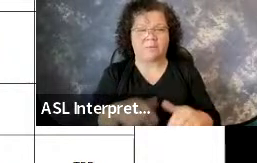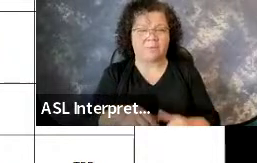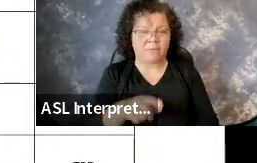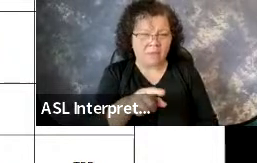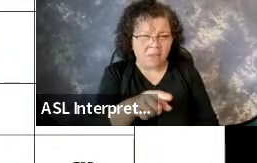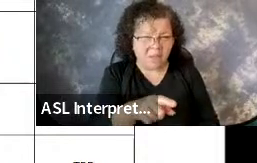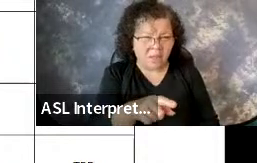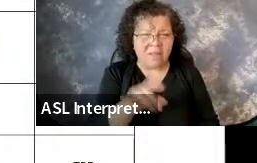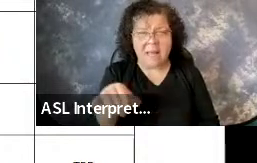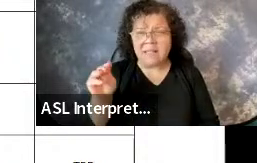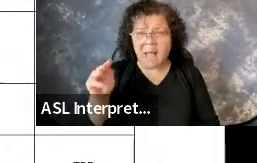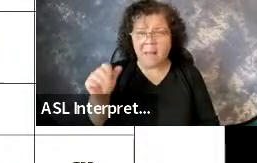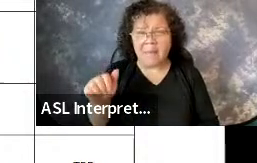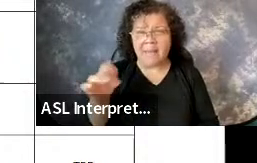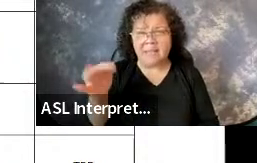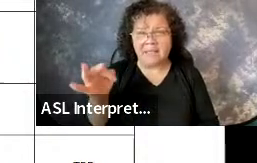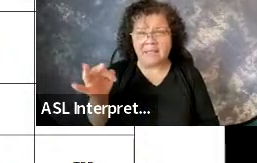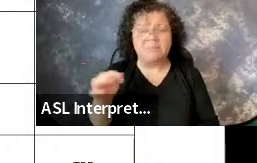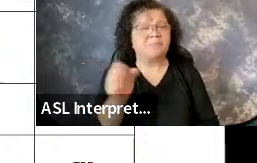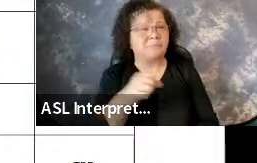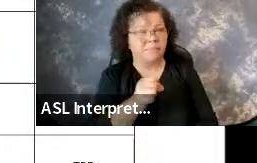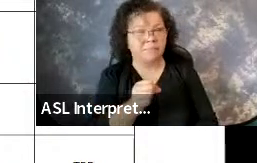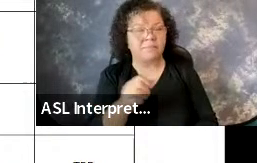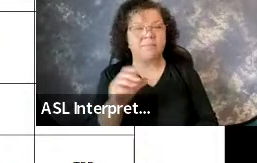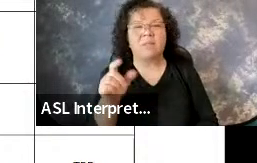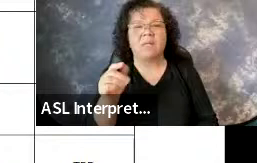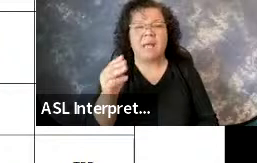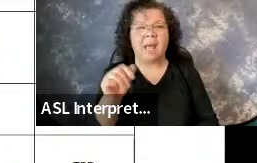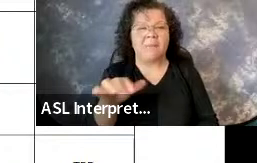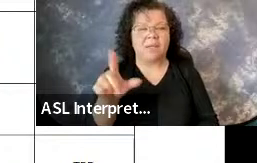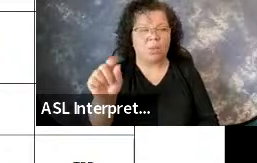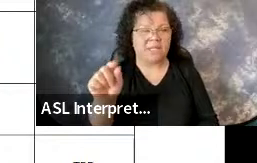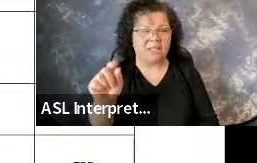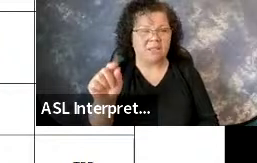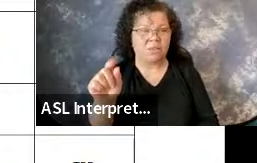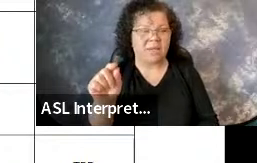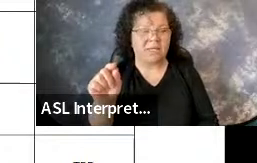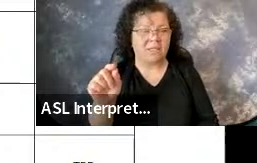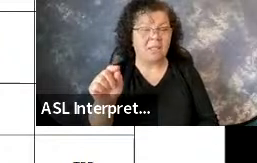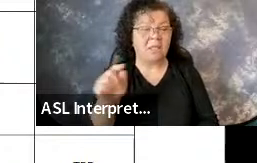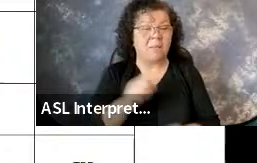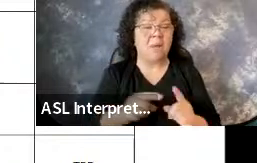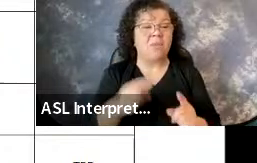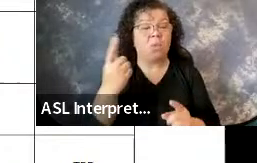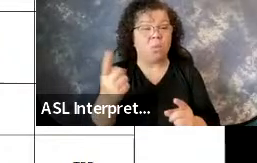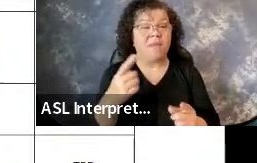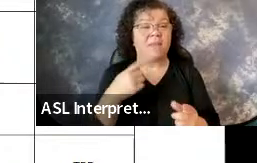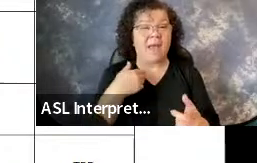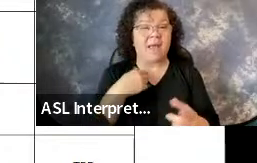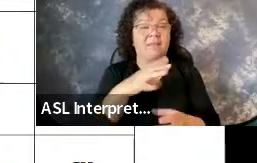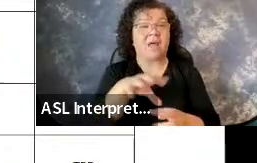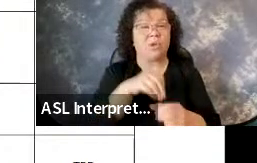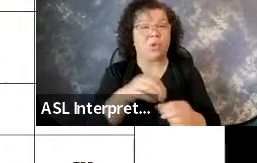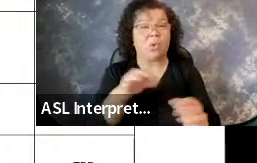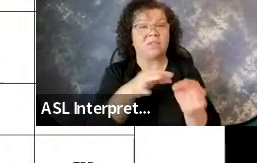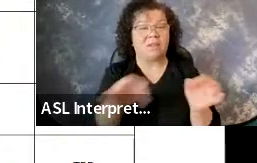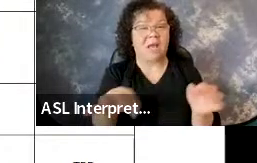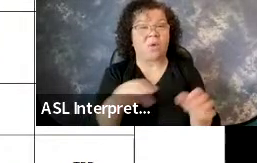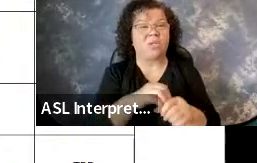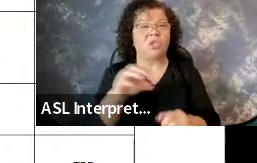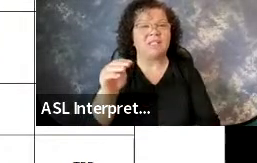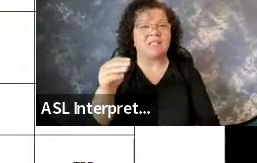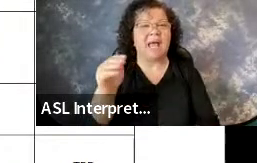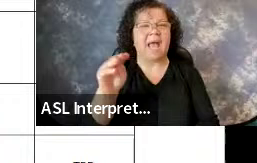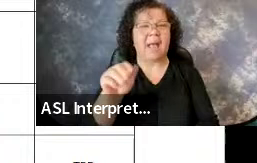Yeah. Where that was MA 20 regarding the Right, but the one that has it in there is MA 19. Yes. Yeah.